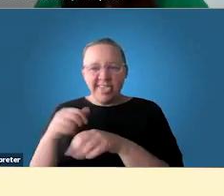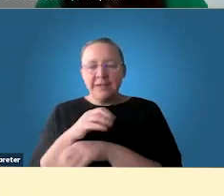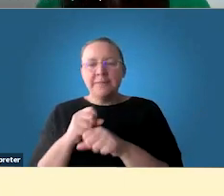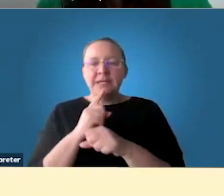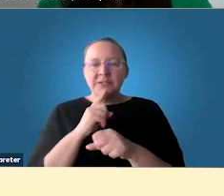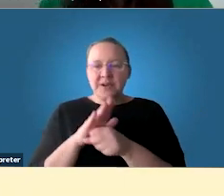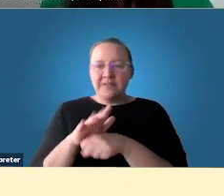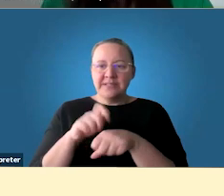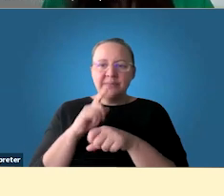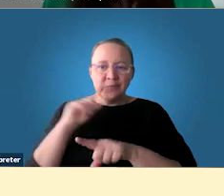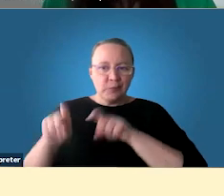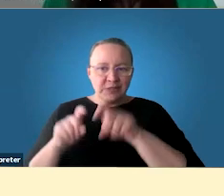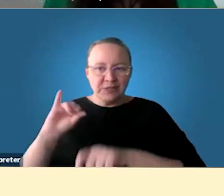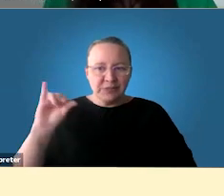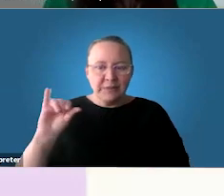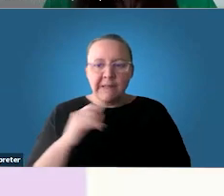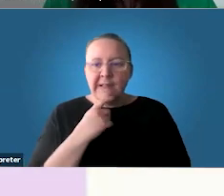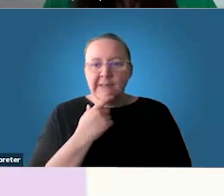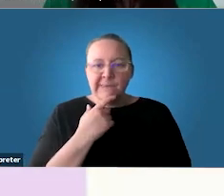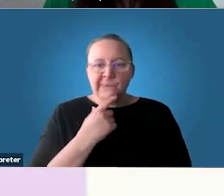leave time for questions.